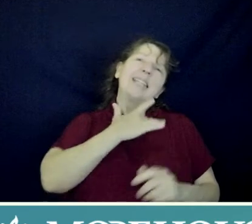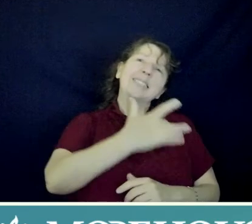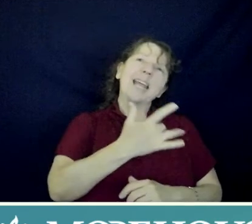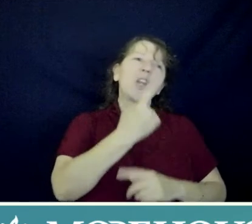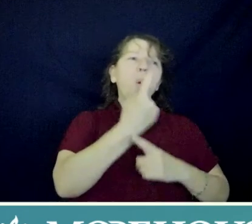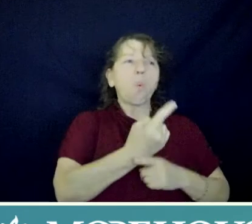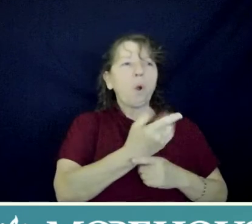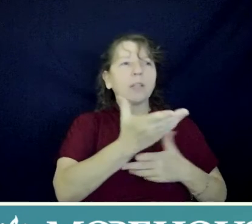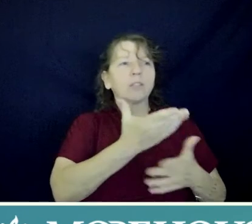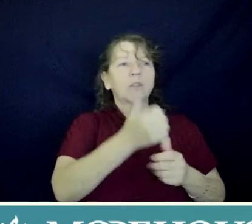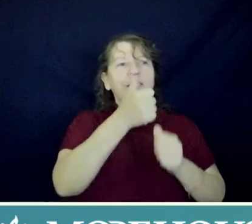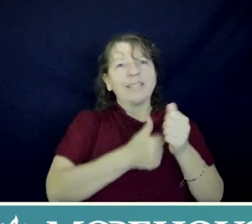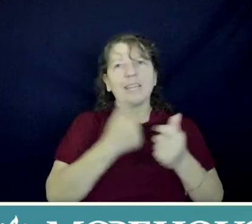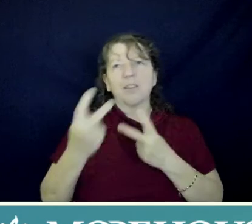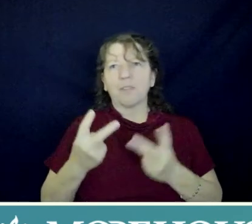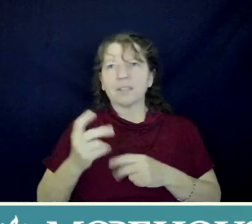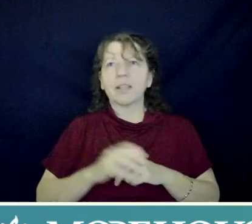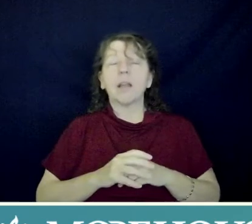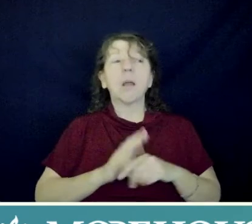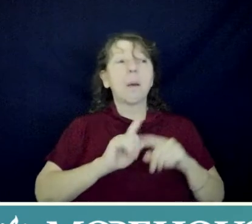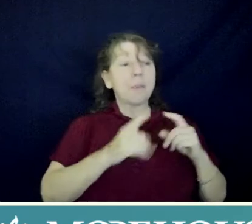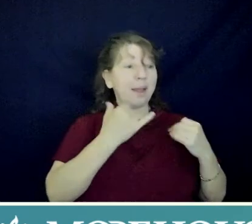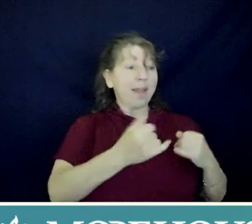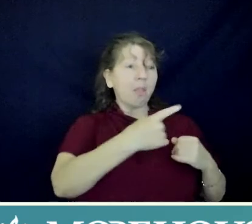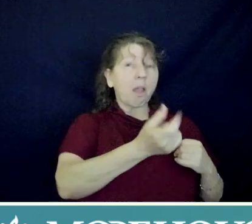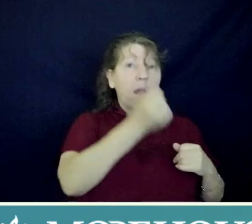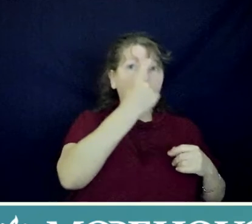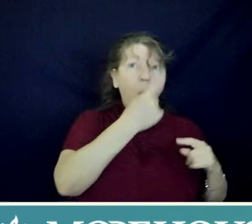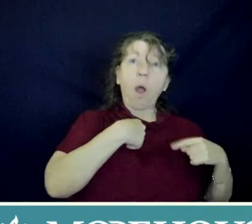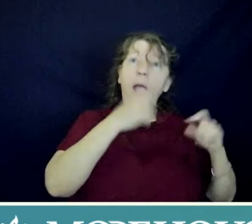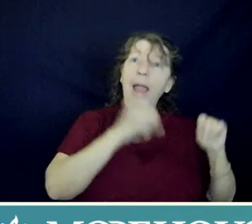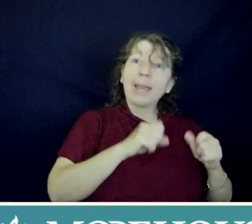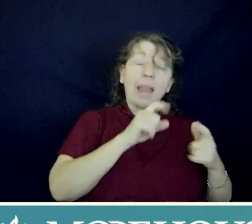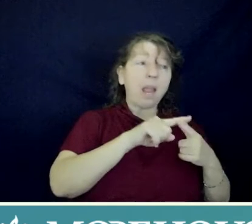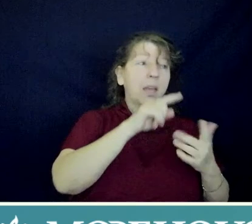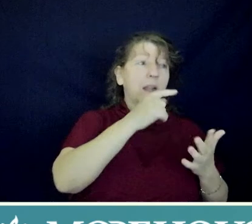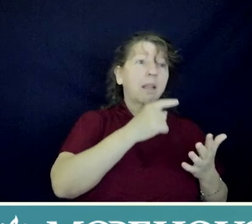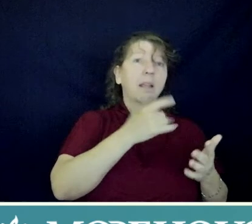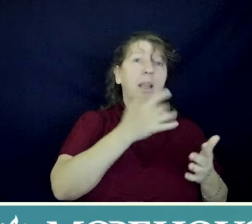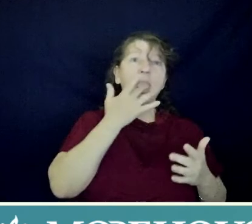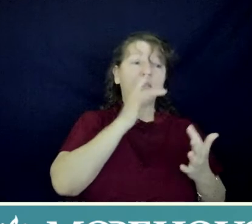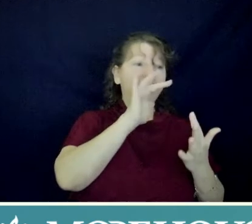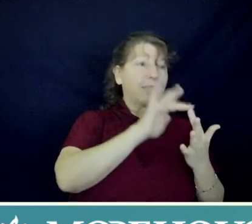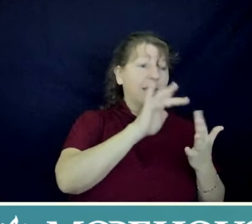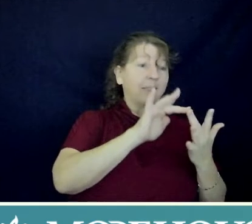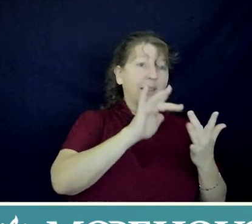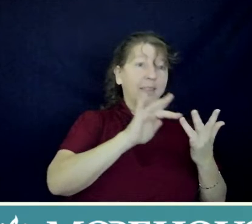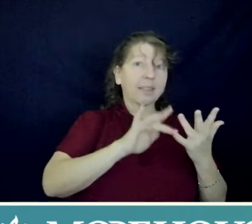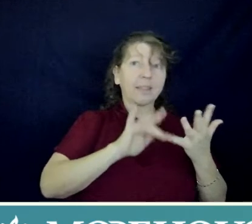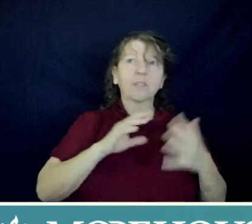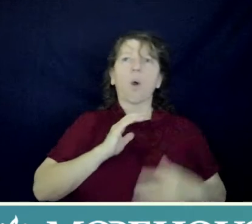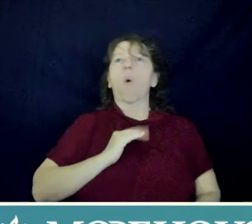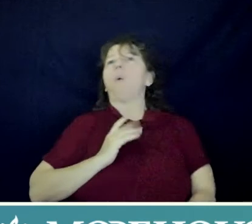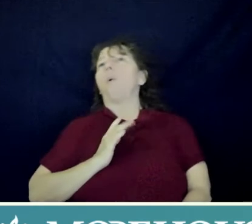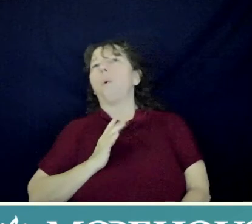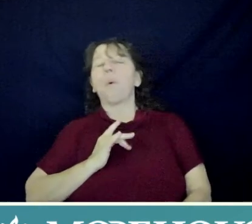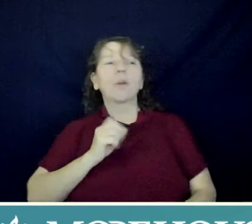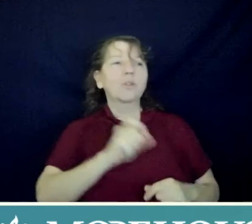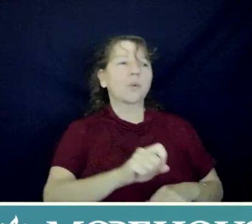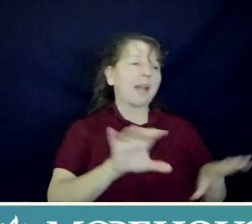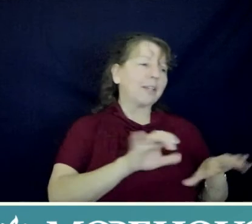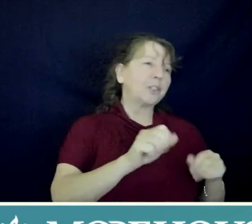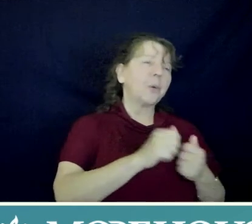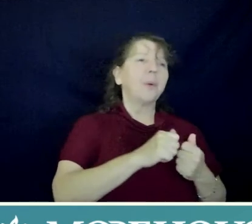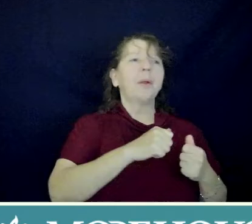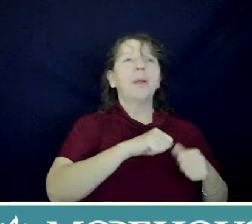But now as clients learn that they can receive multiple visits, they're now presenting with other needs when they come for their visits. So the